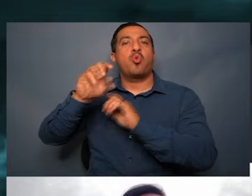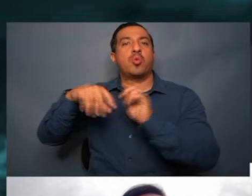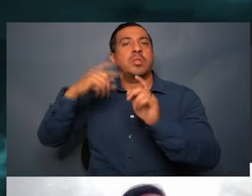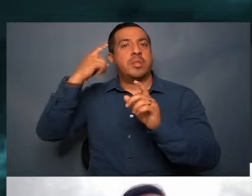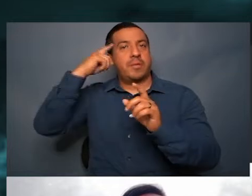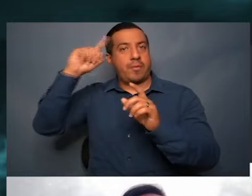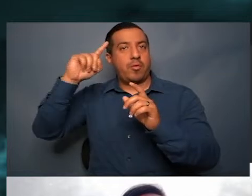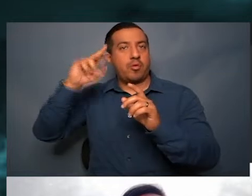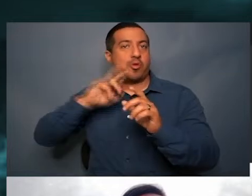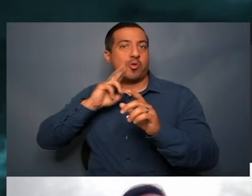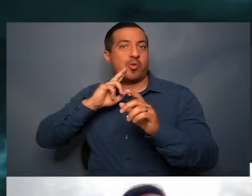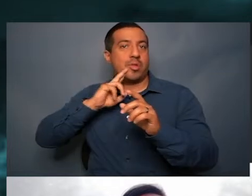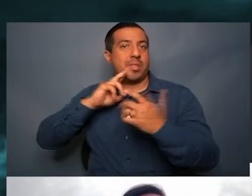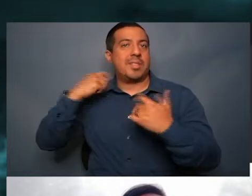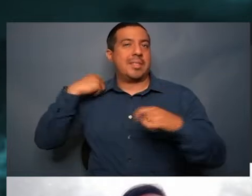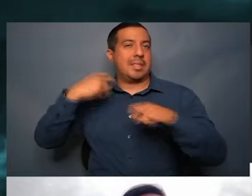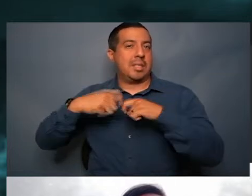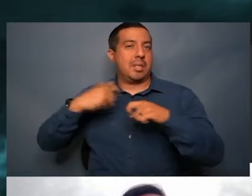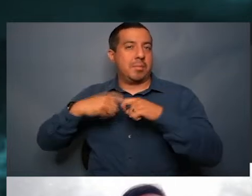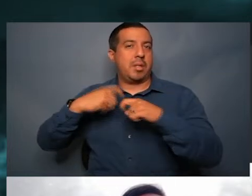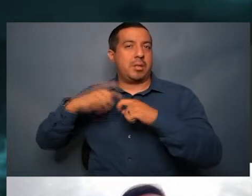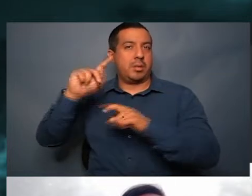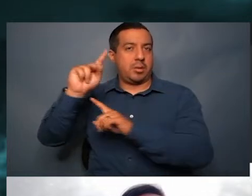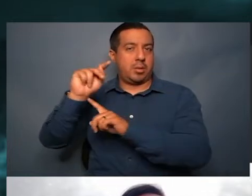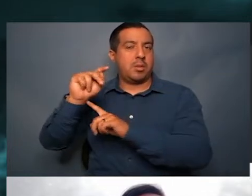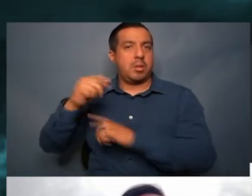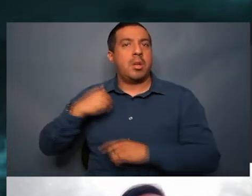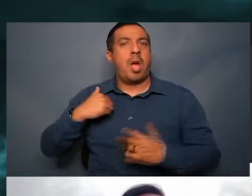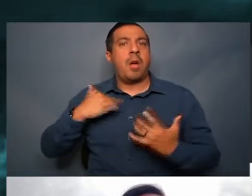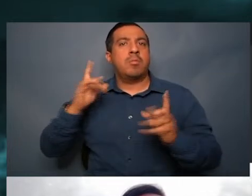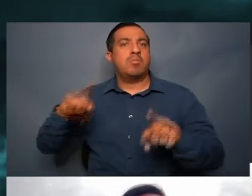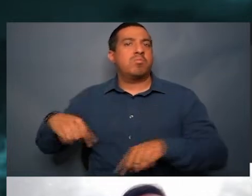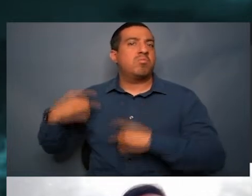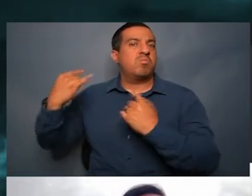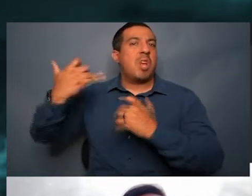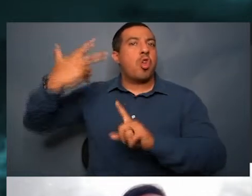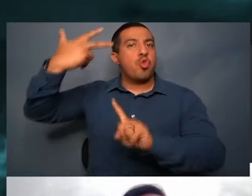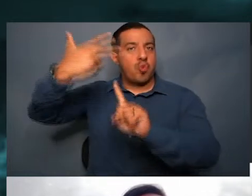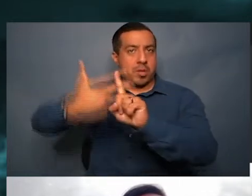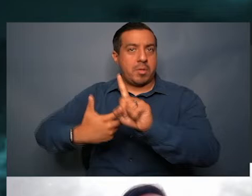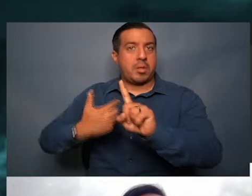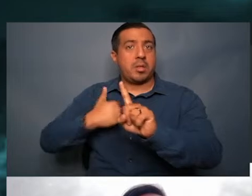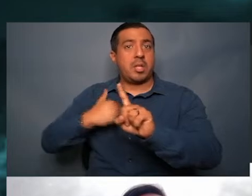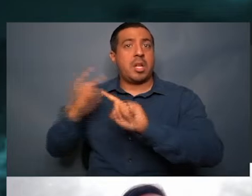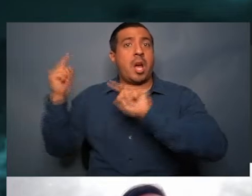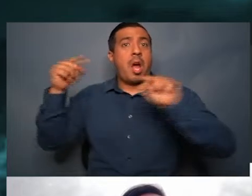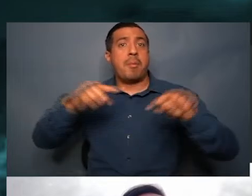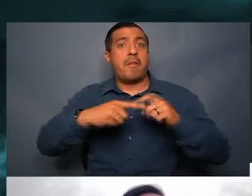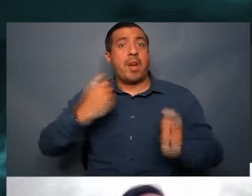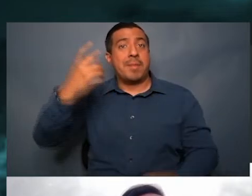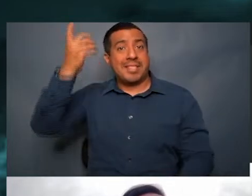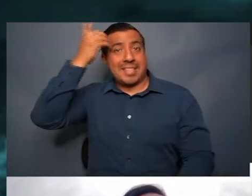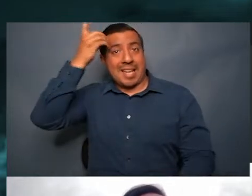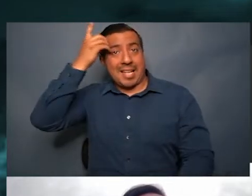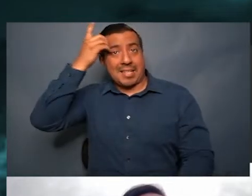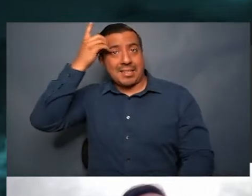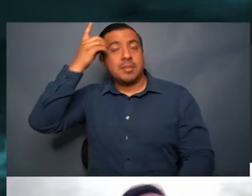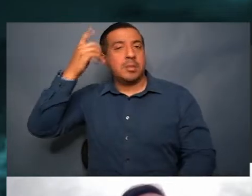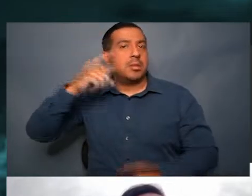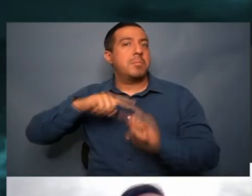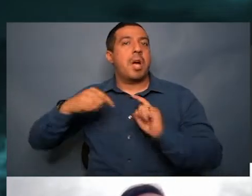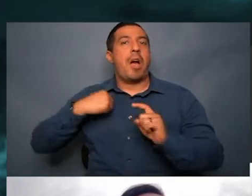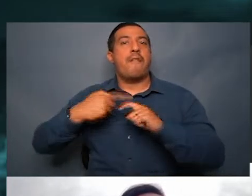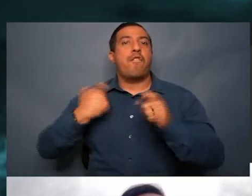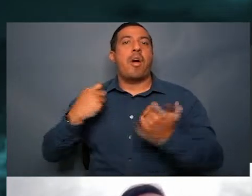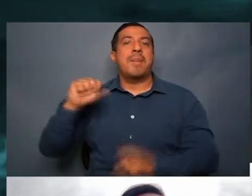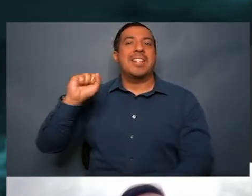here only from 3 months. I am coming from Dallas, but I am from